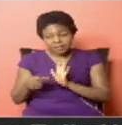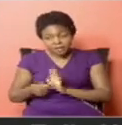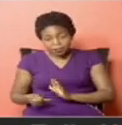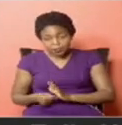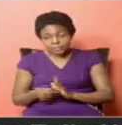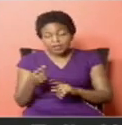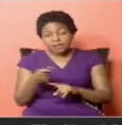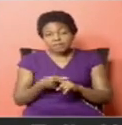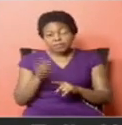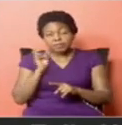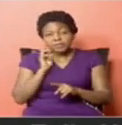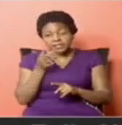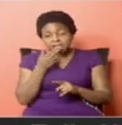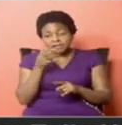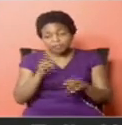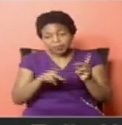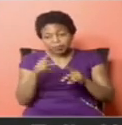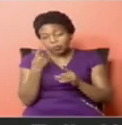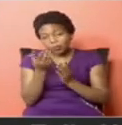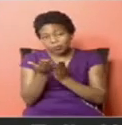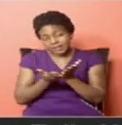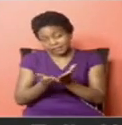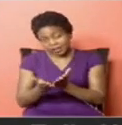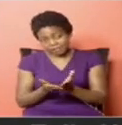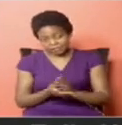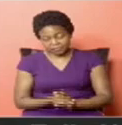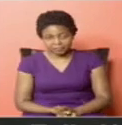from deaf people that I serve.